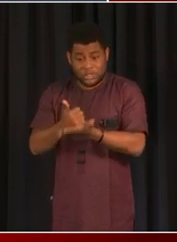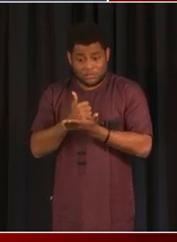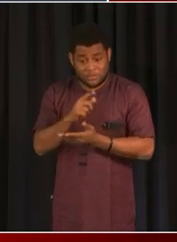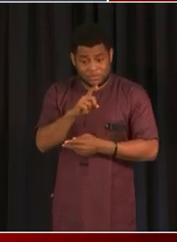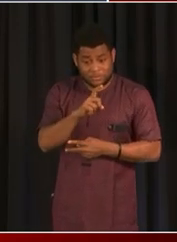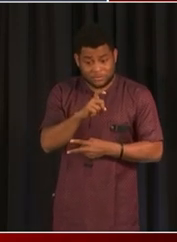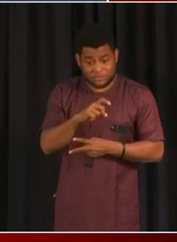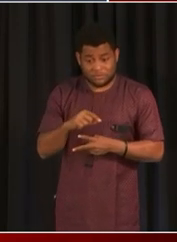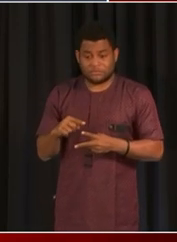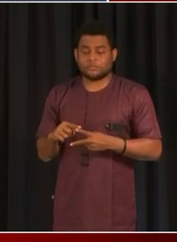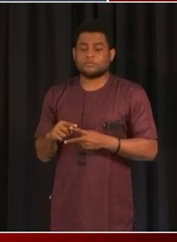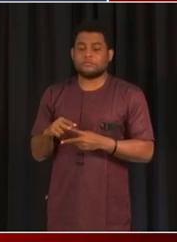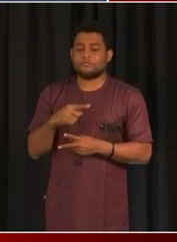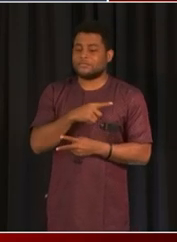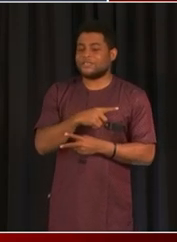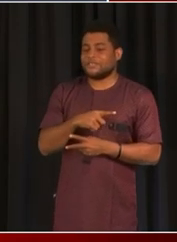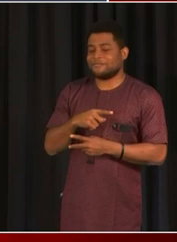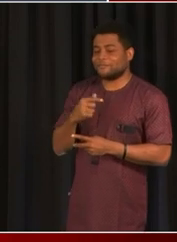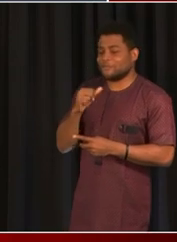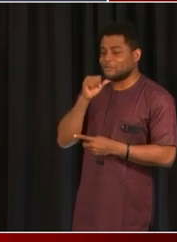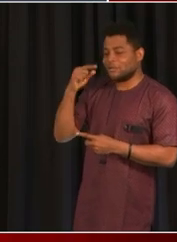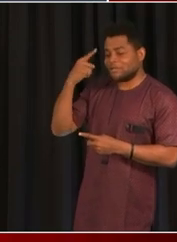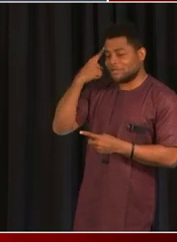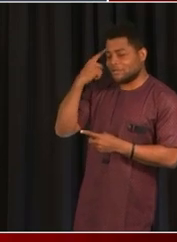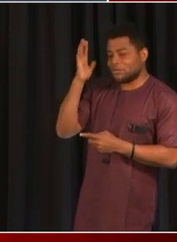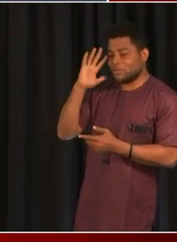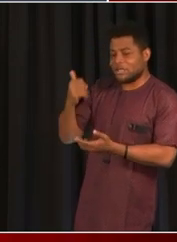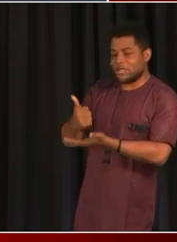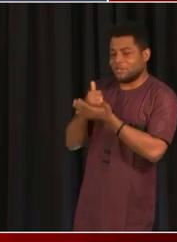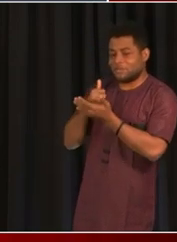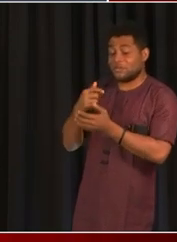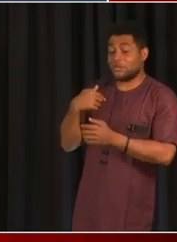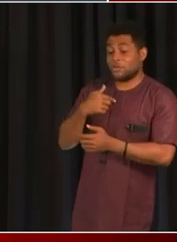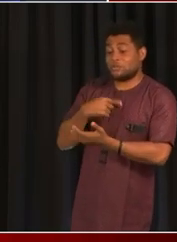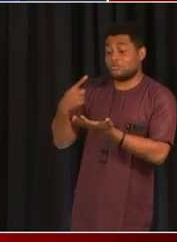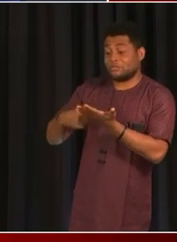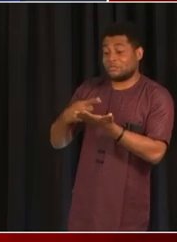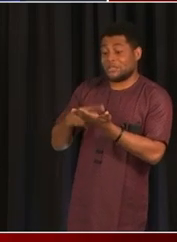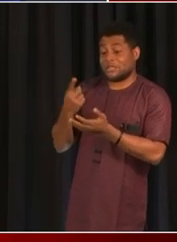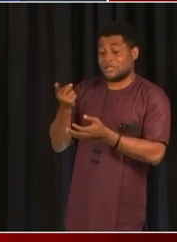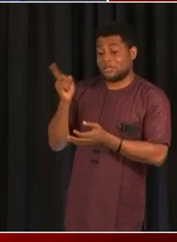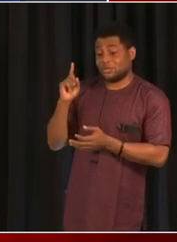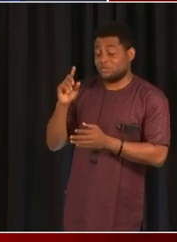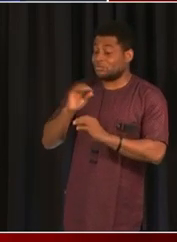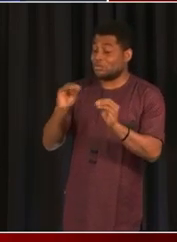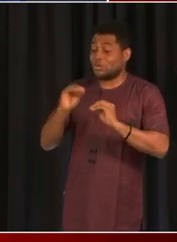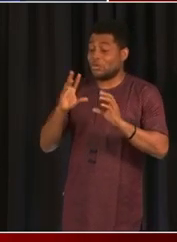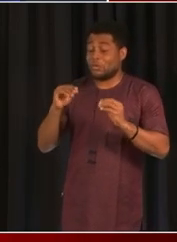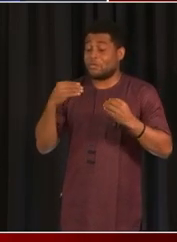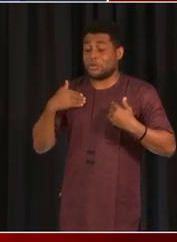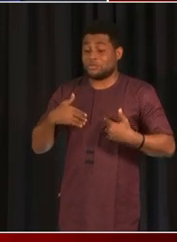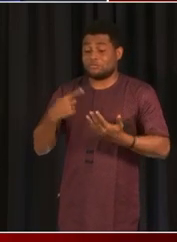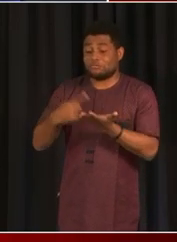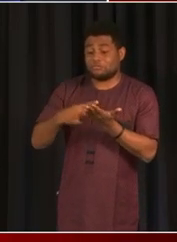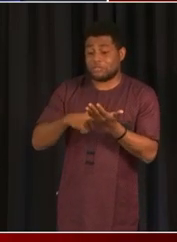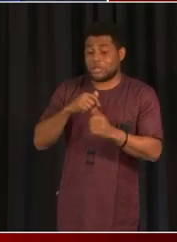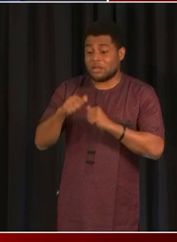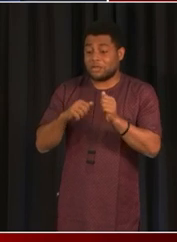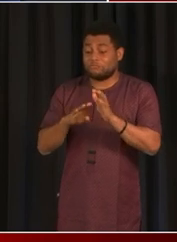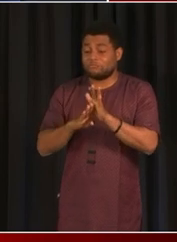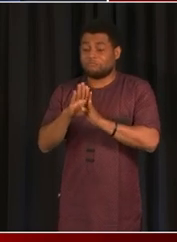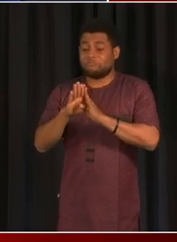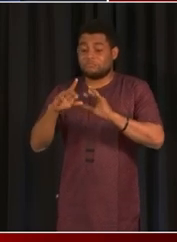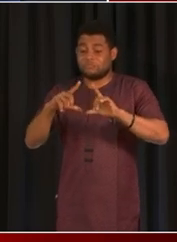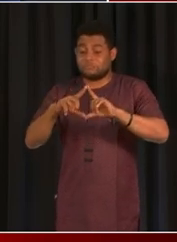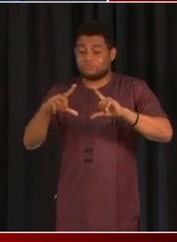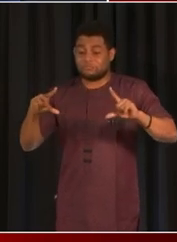So there's no company who has developed it, and whether or not the government should continue to put resources and invest